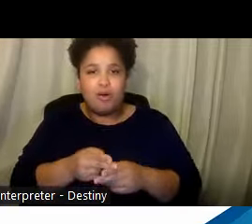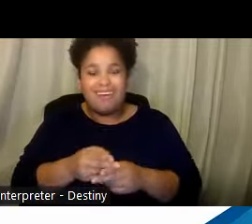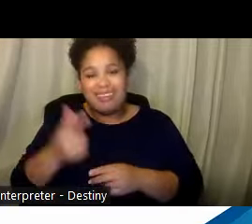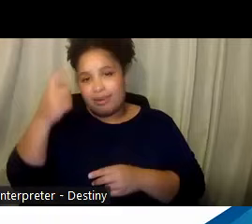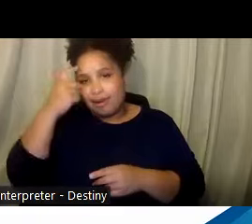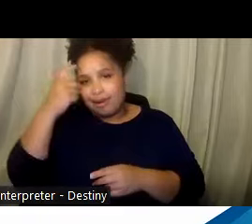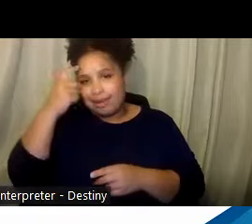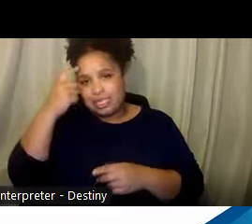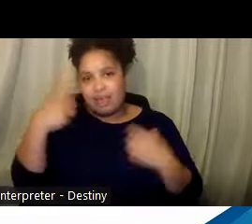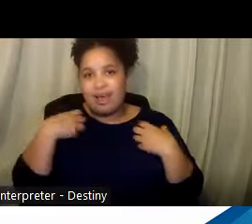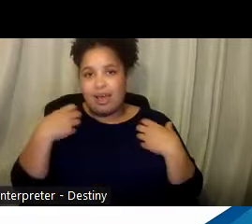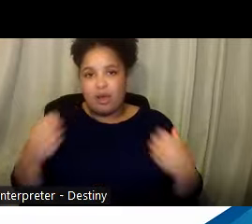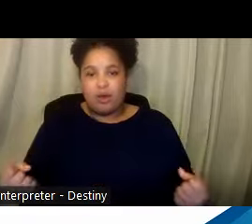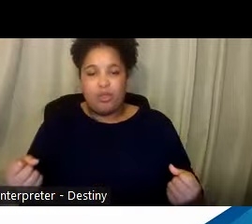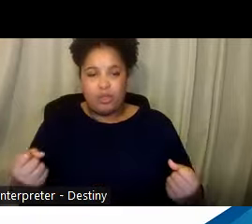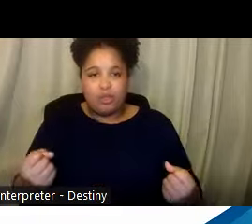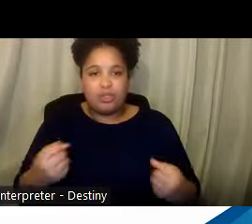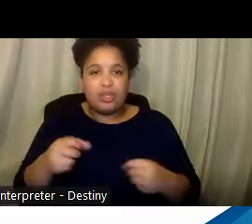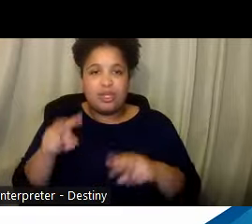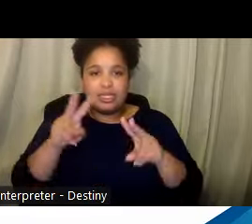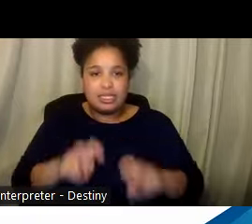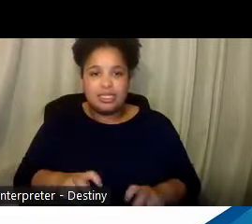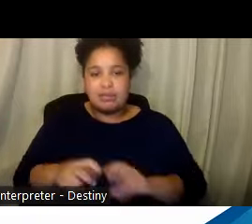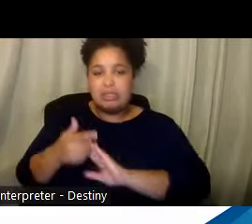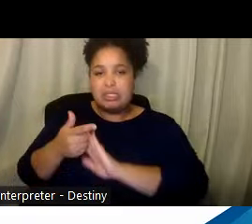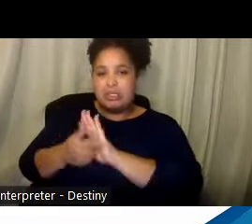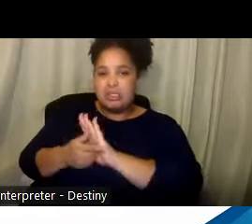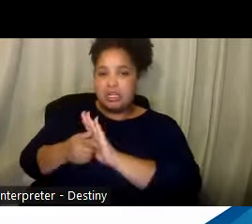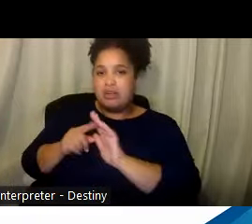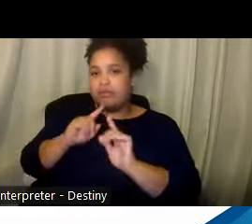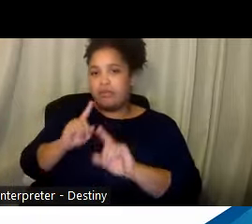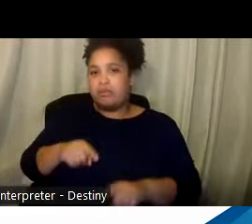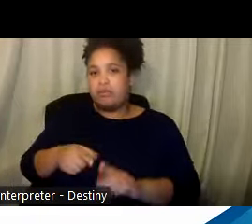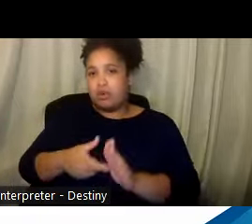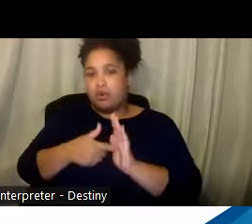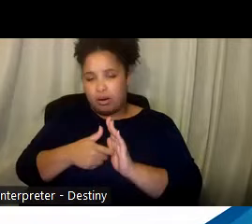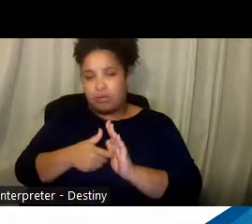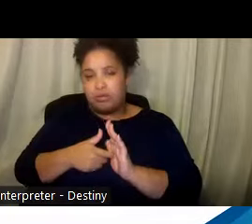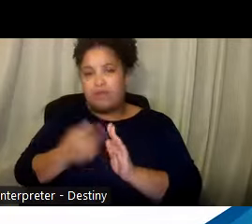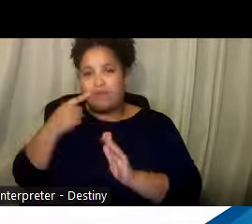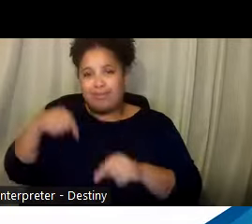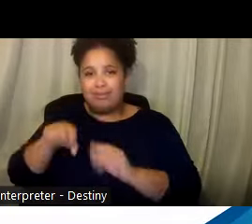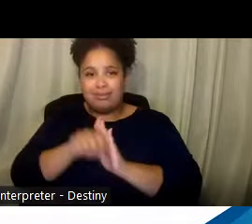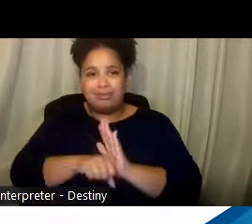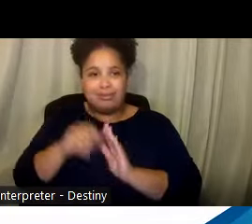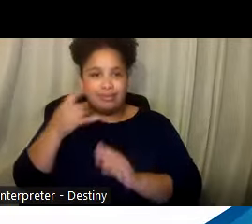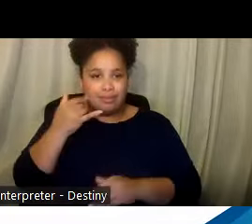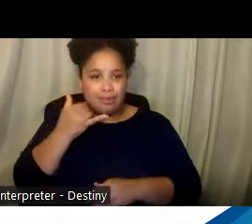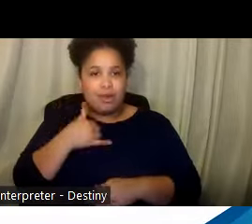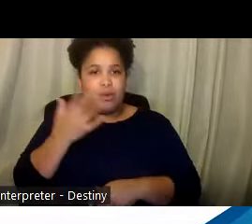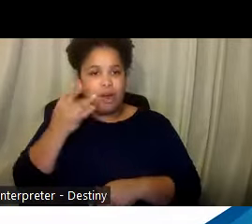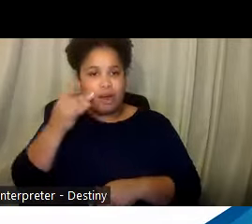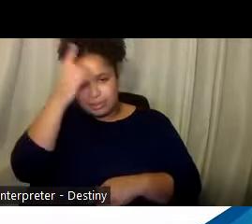which was really the legislative mandate to create that for the state. Why dementia care aware is important. And